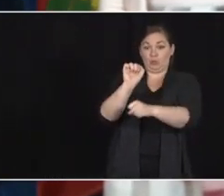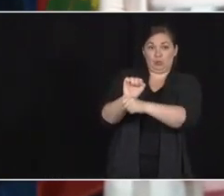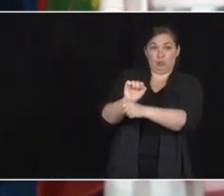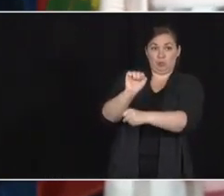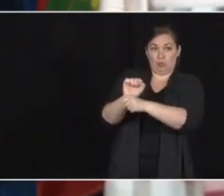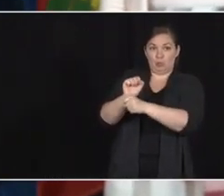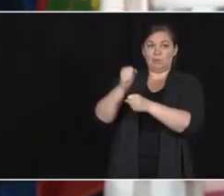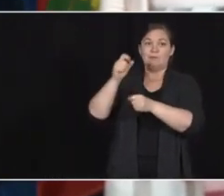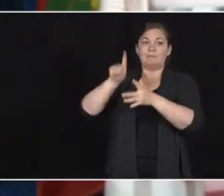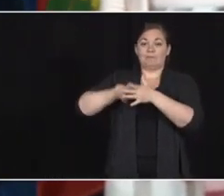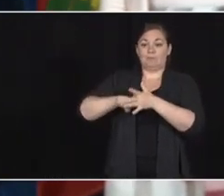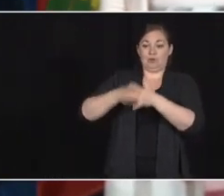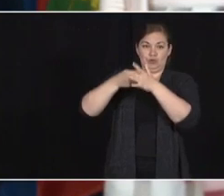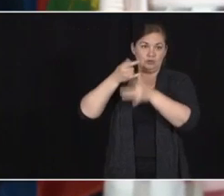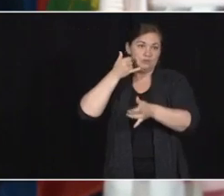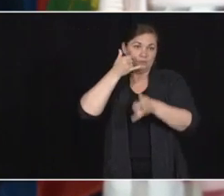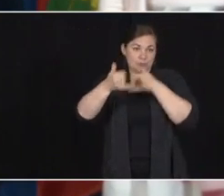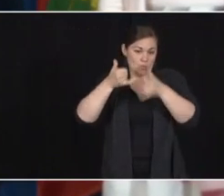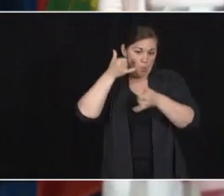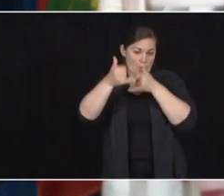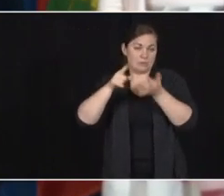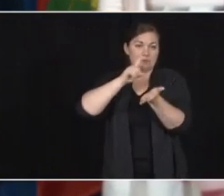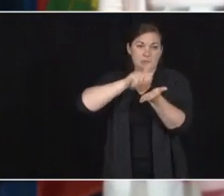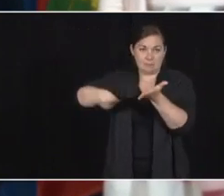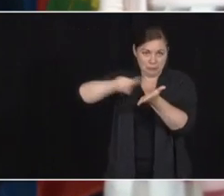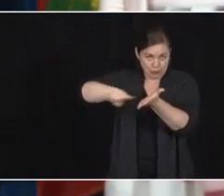initially. And some of, you know, those